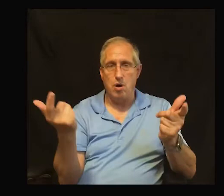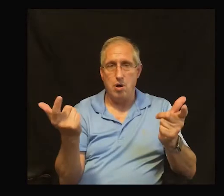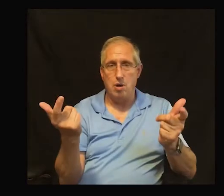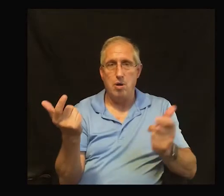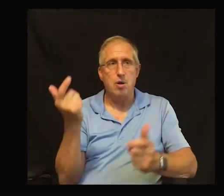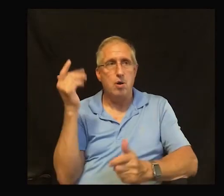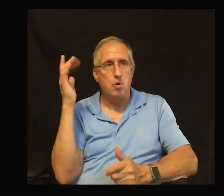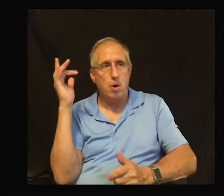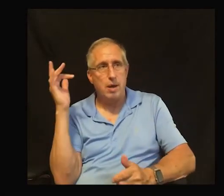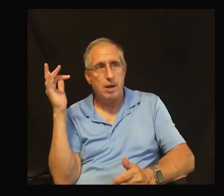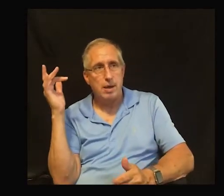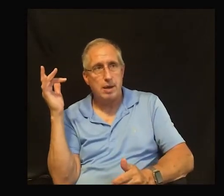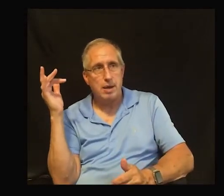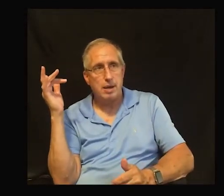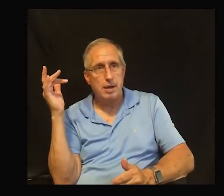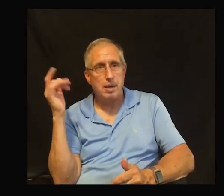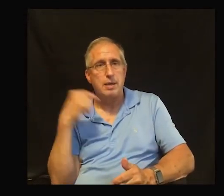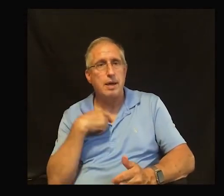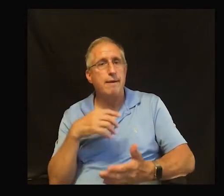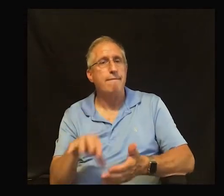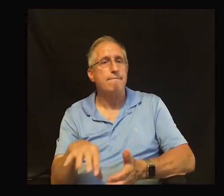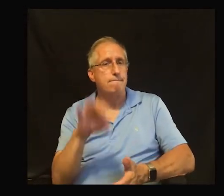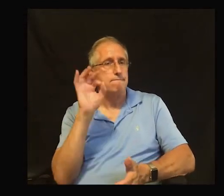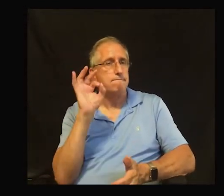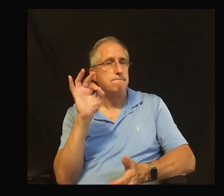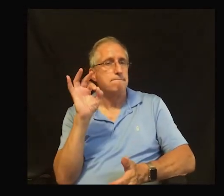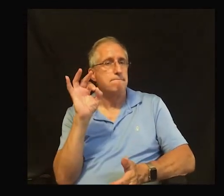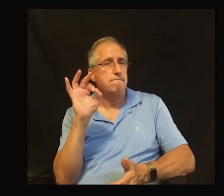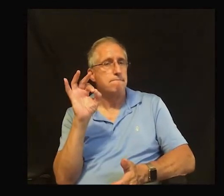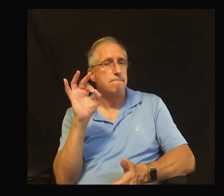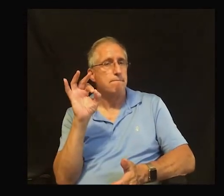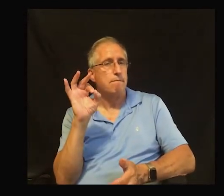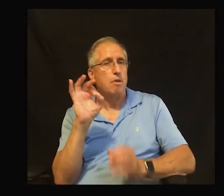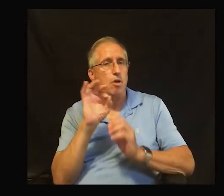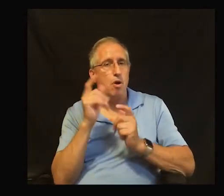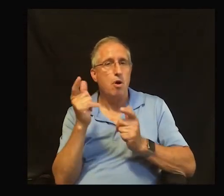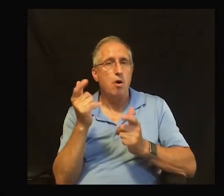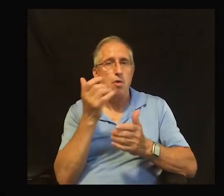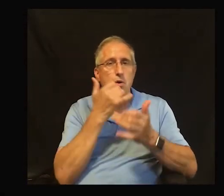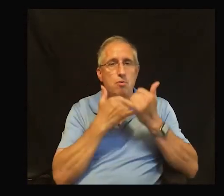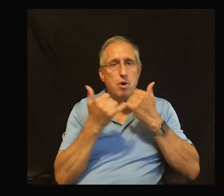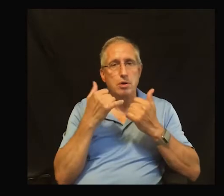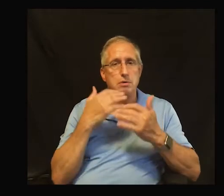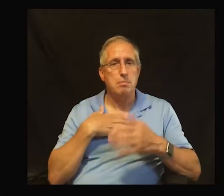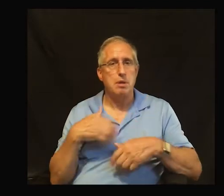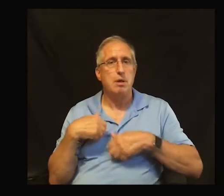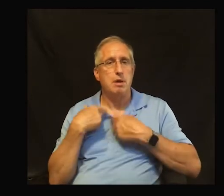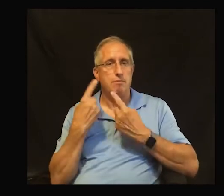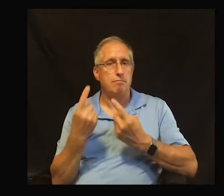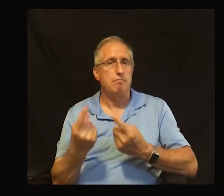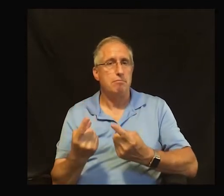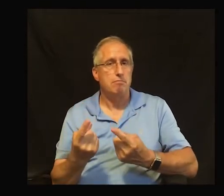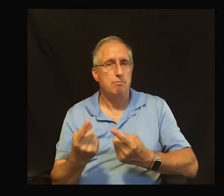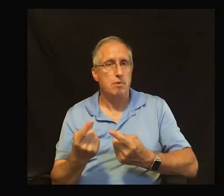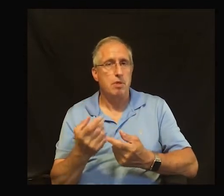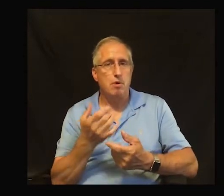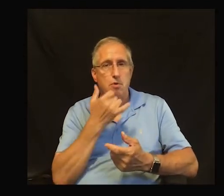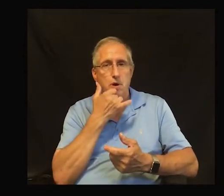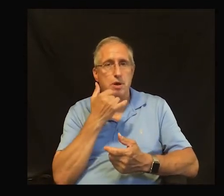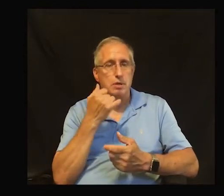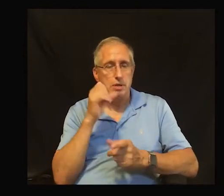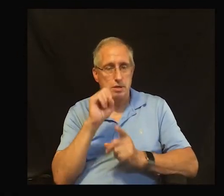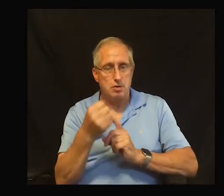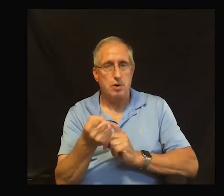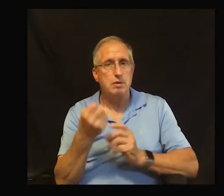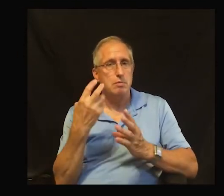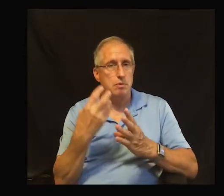all." And here's why. Because I've discovered something. In all the wrong that I've been through, in the